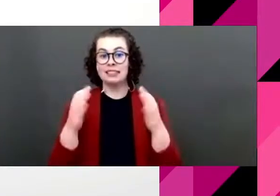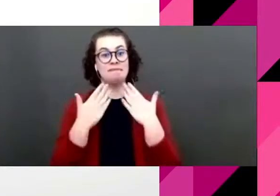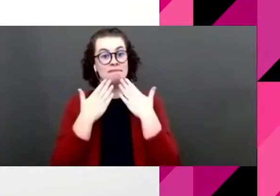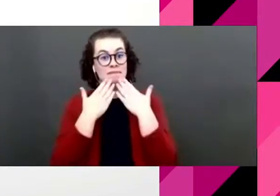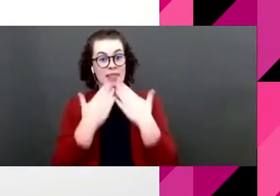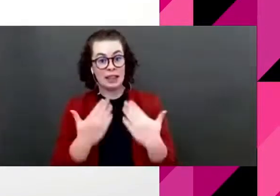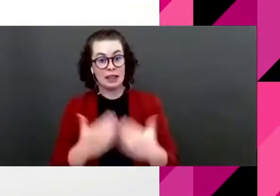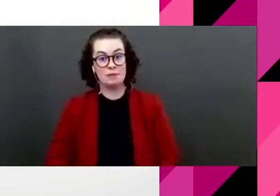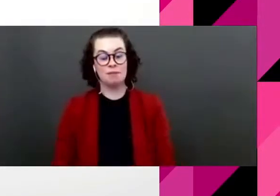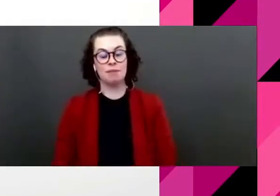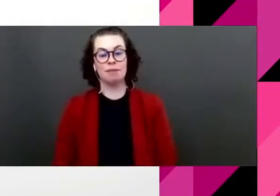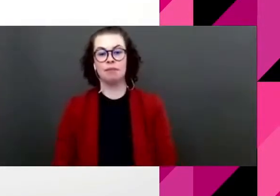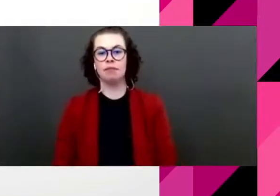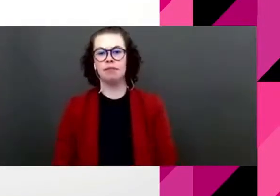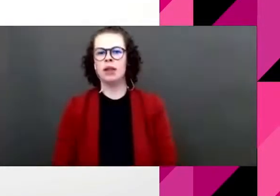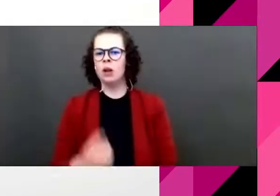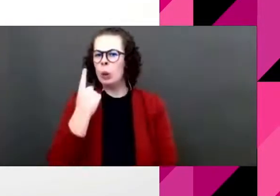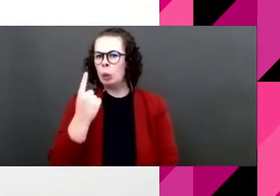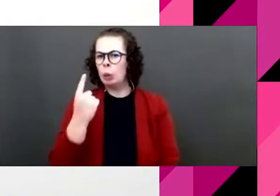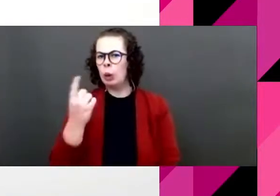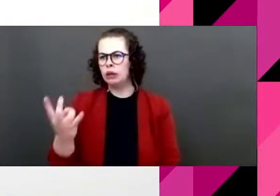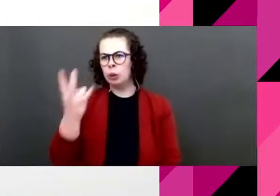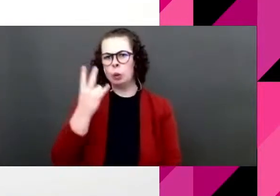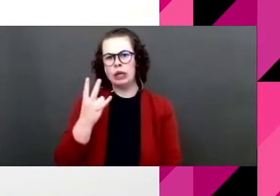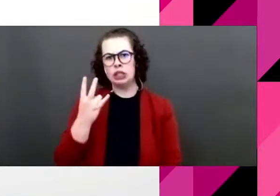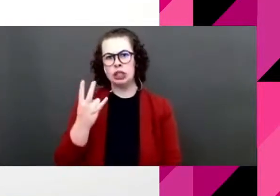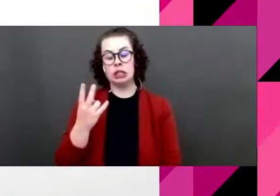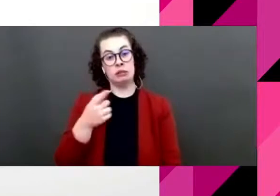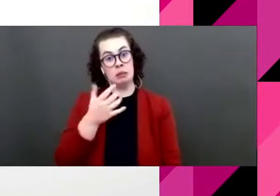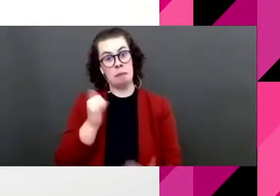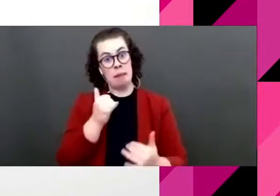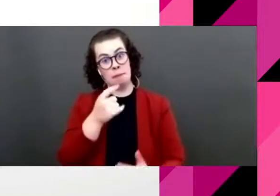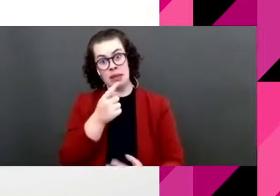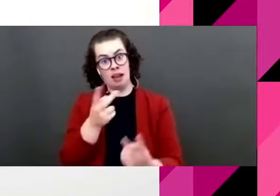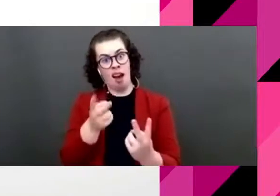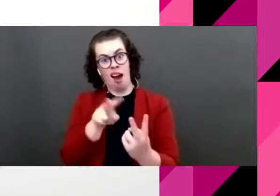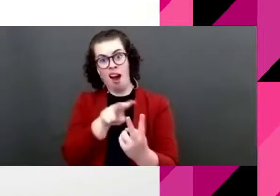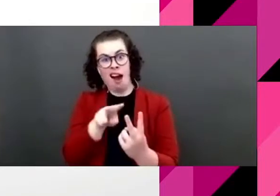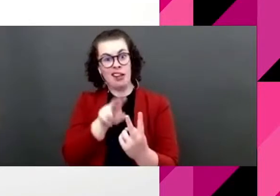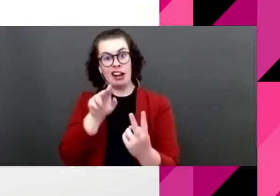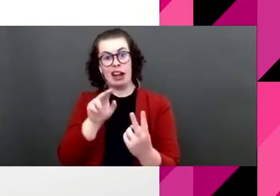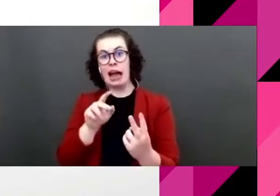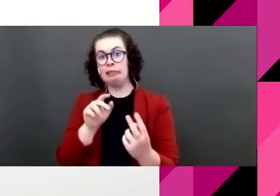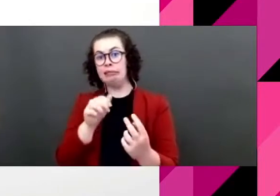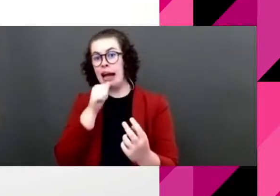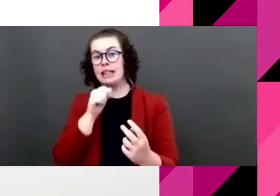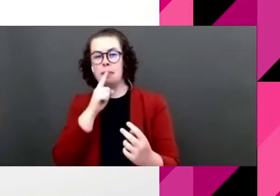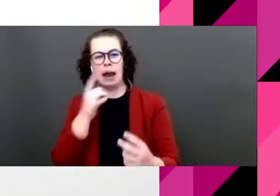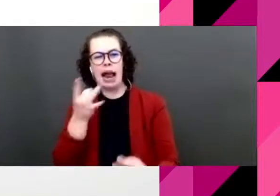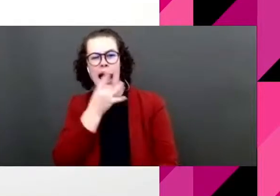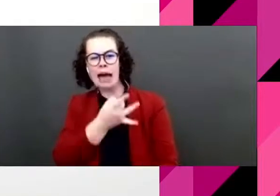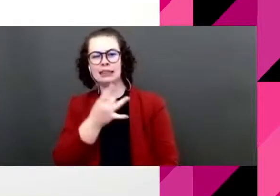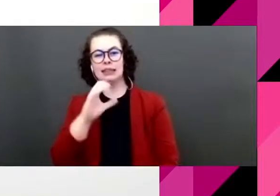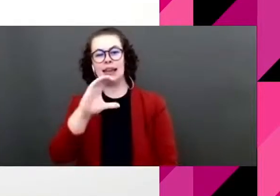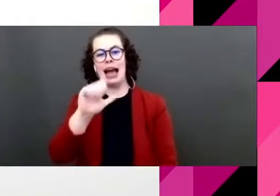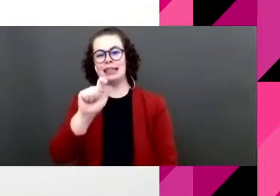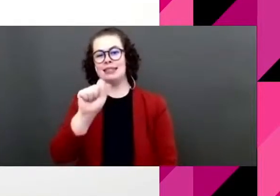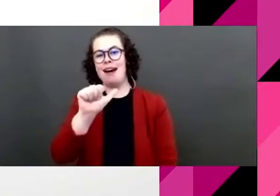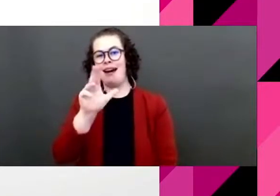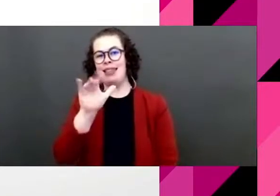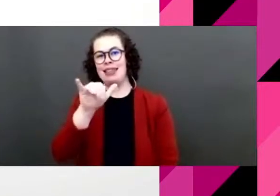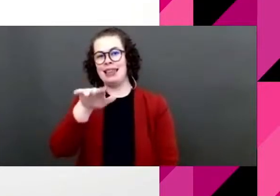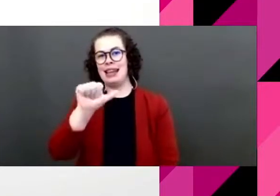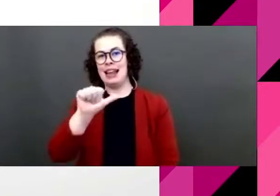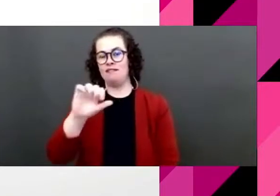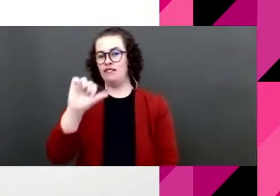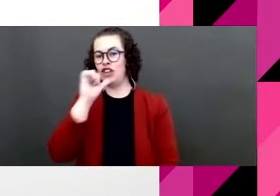Just a question in here that either of you could answer, but I might ask Catalina to go first. As we